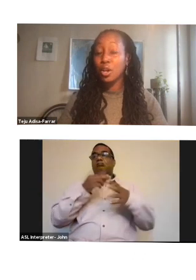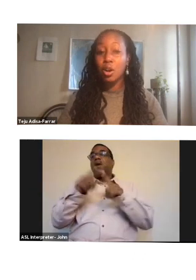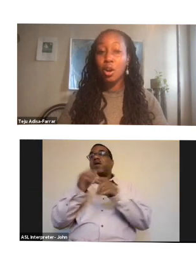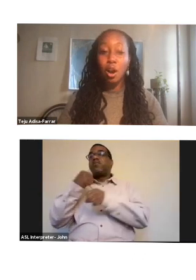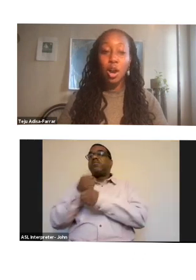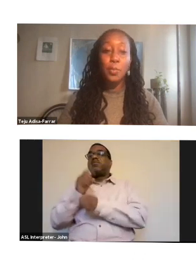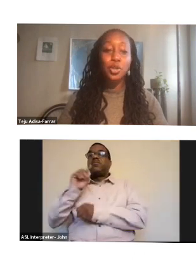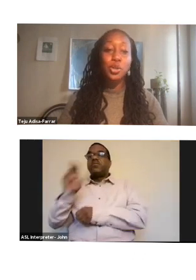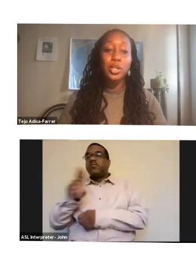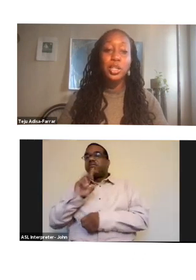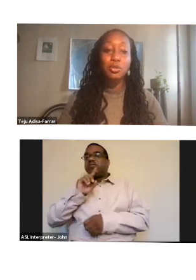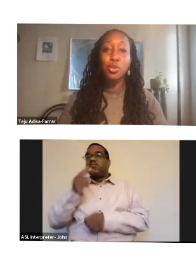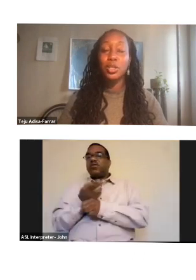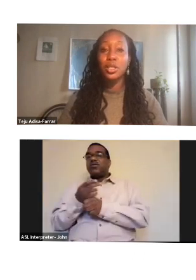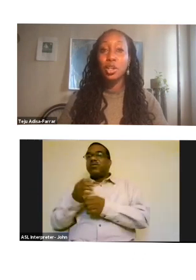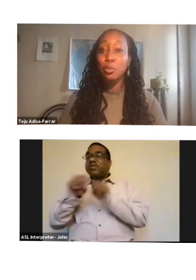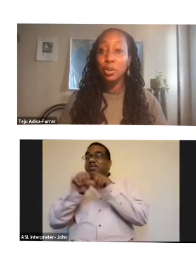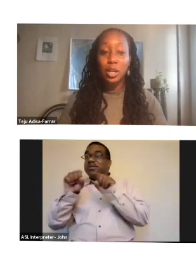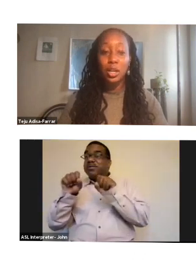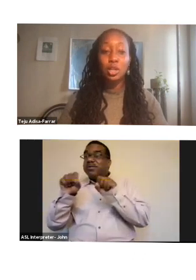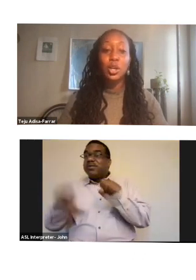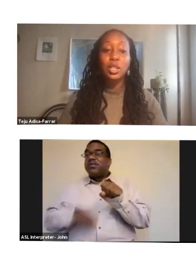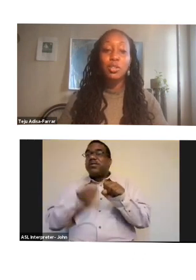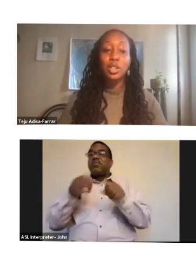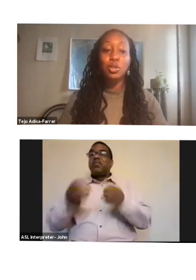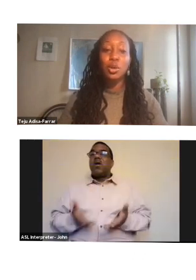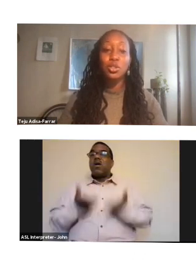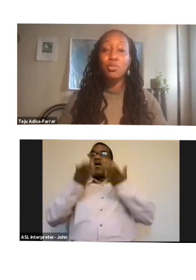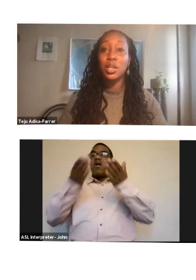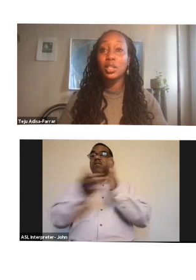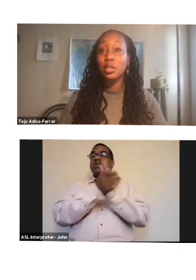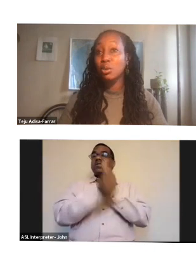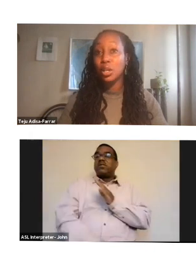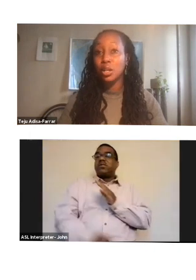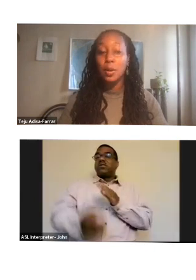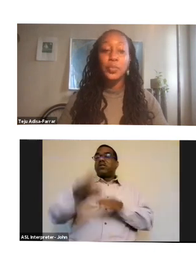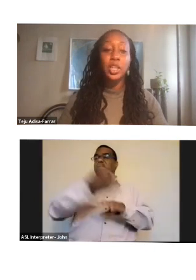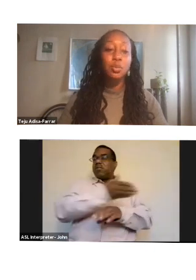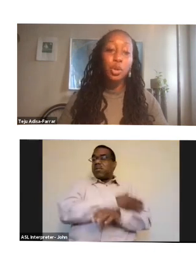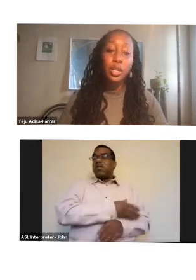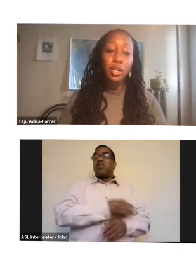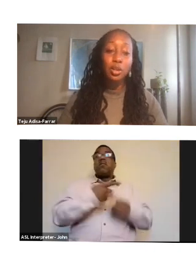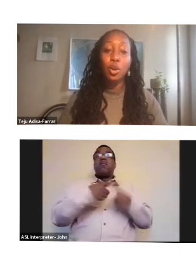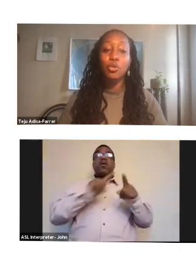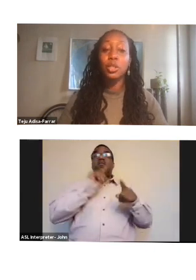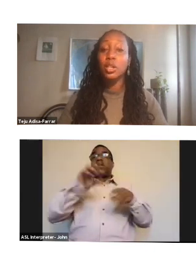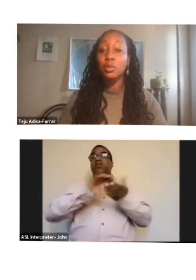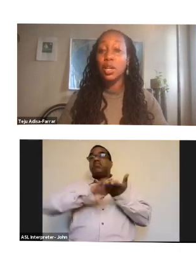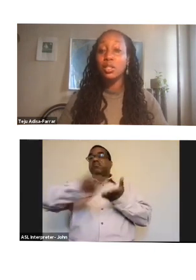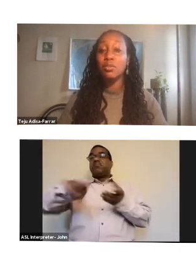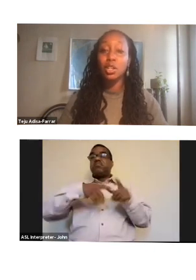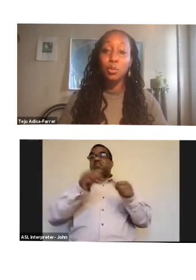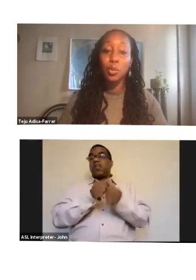offer are opportunities for skill building and creativity to those who have been excluded, exploited, or